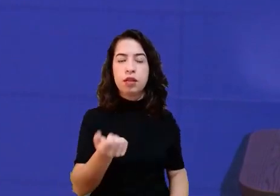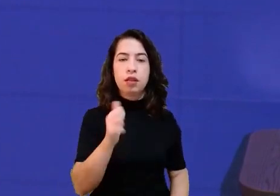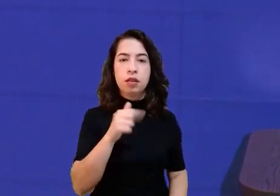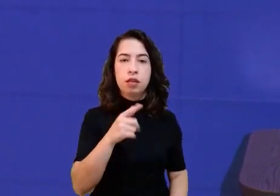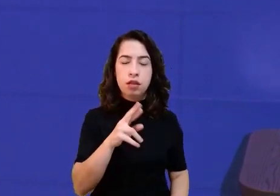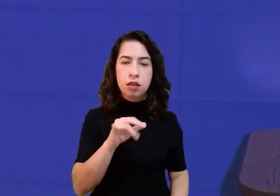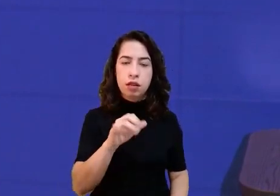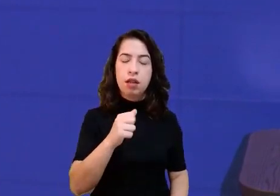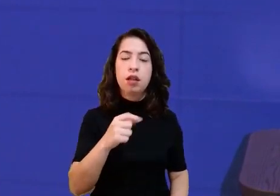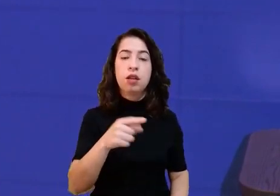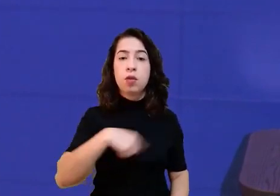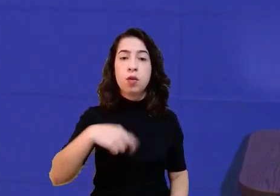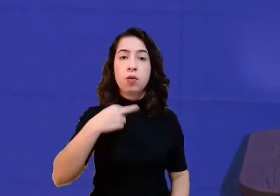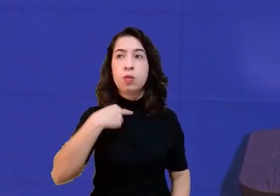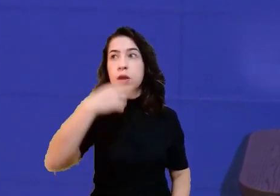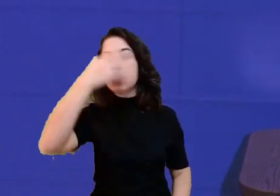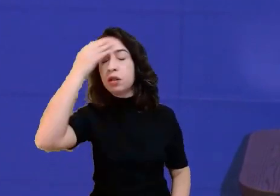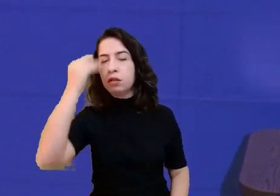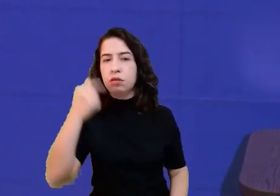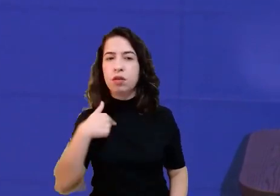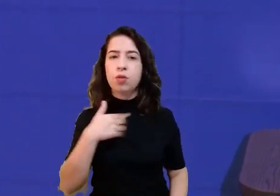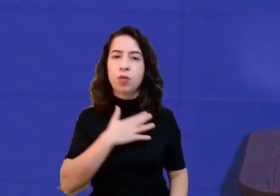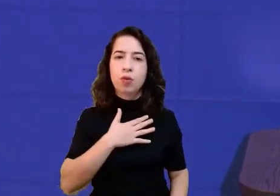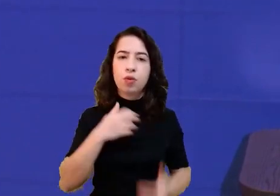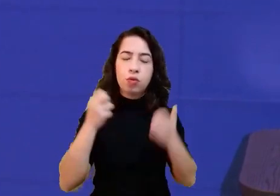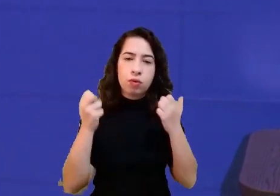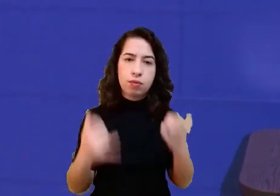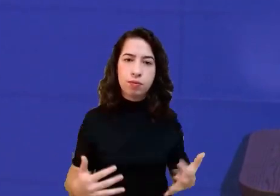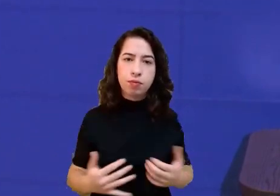we can't forget